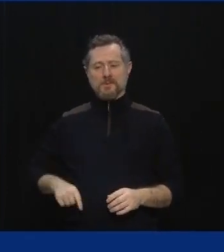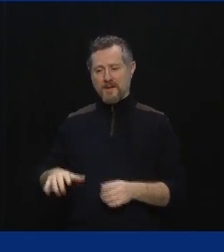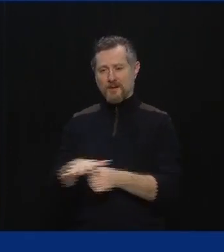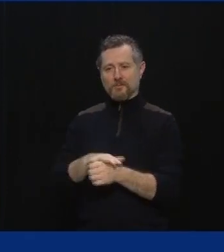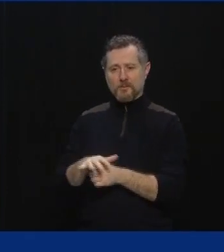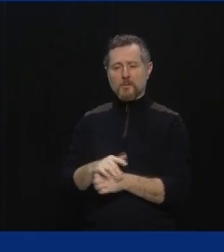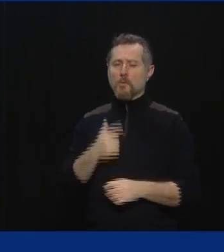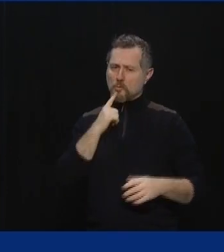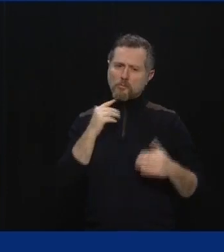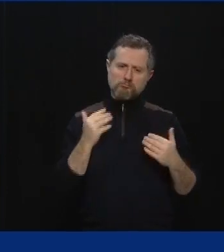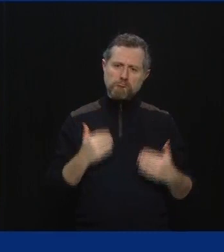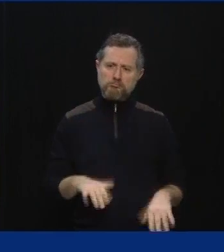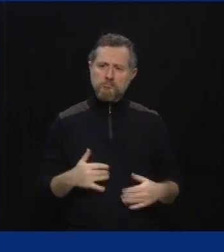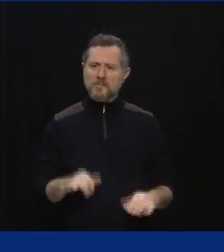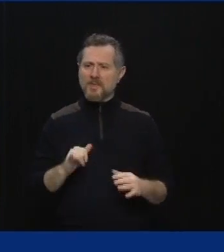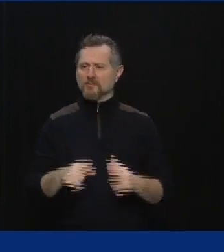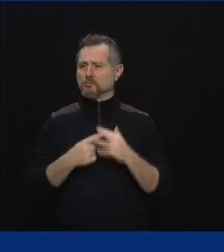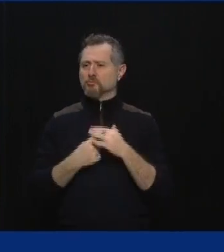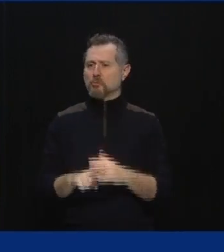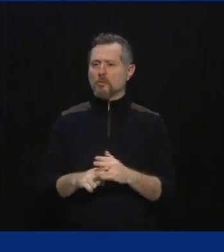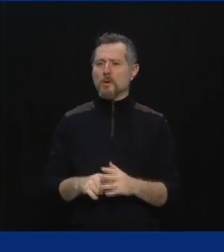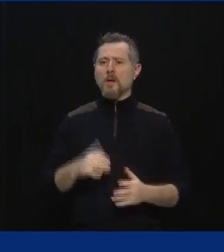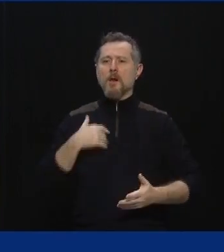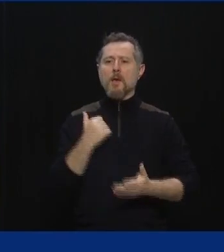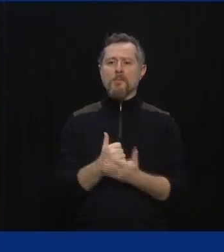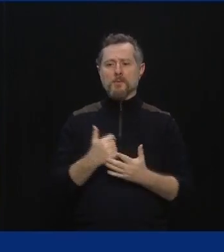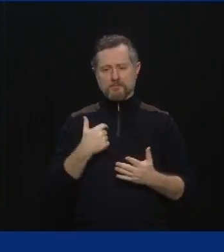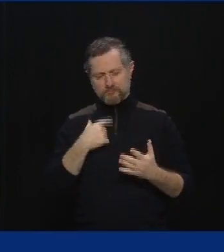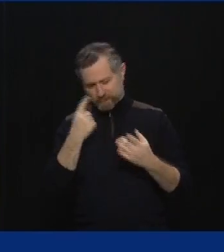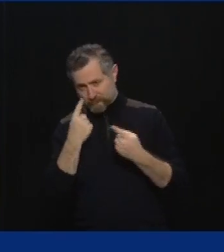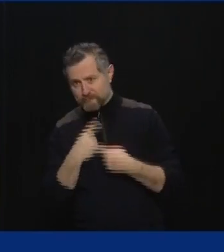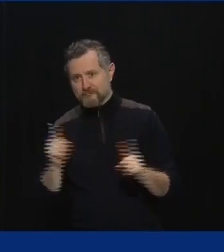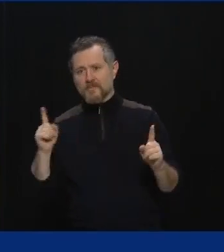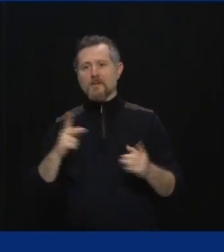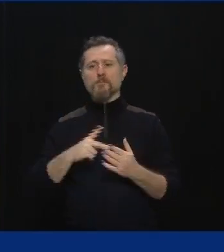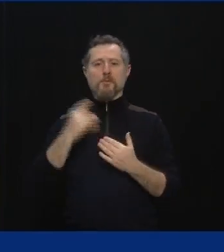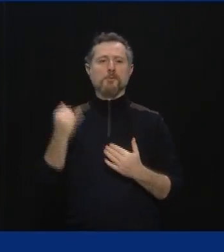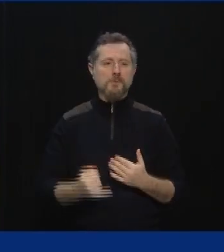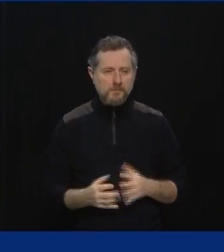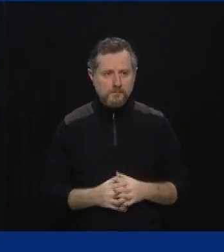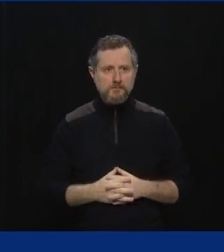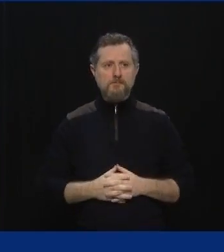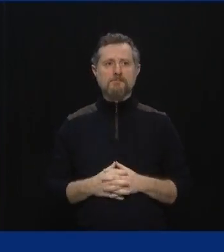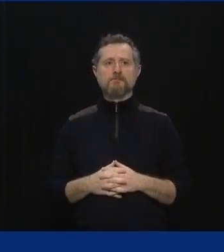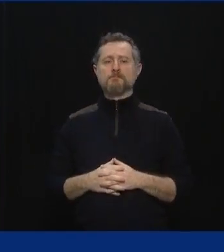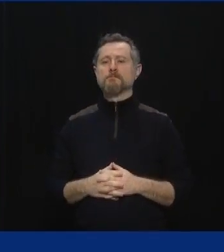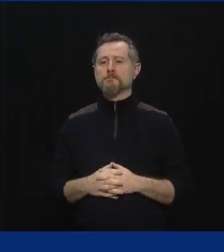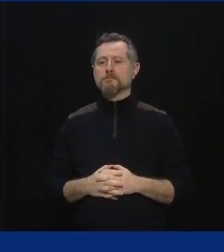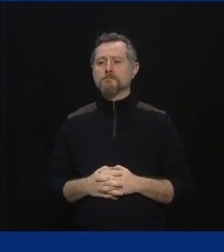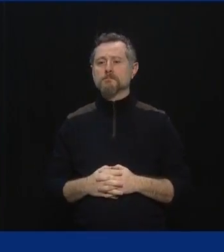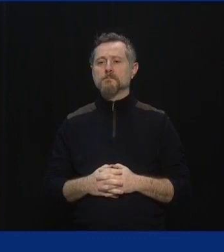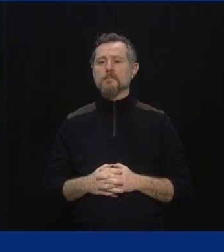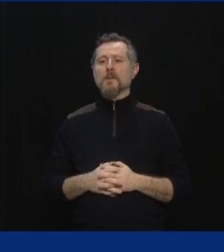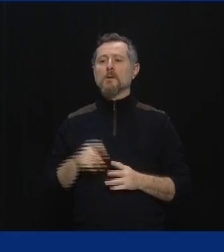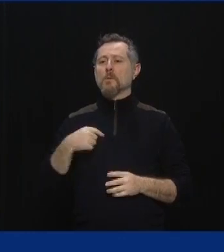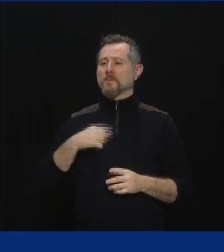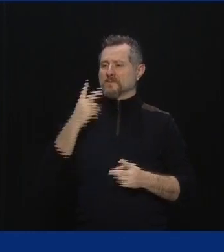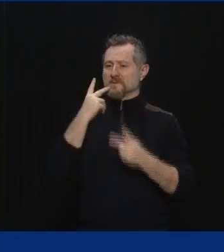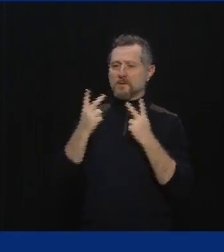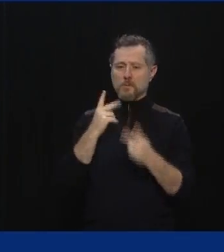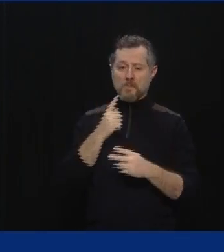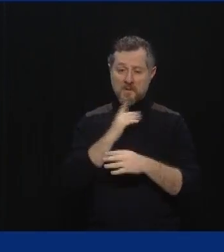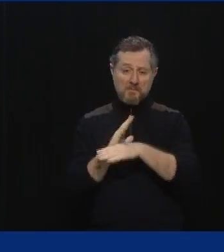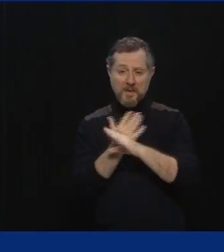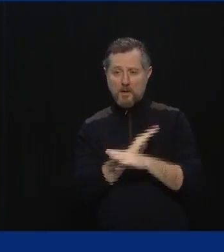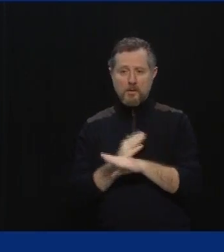foundation upon which we are building this project. Taking down the barriers between the